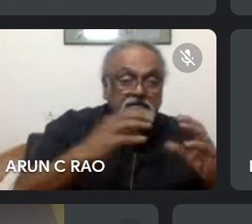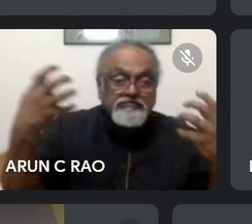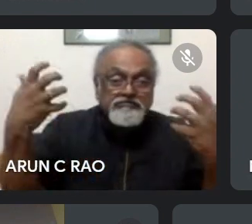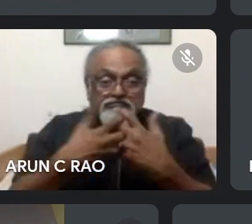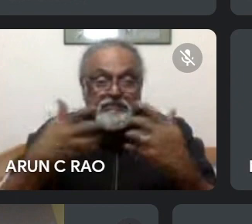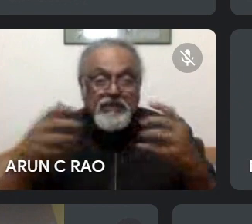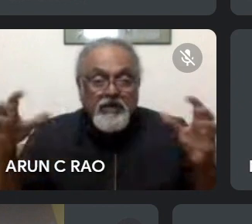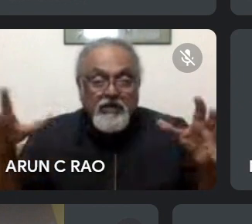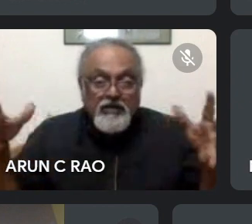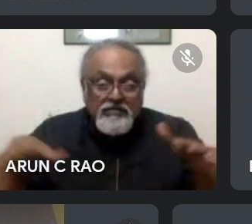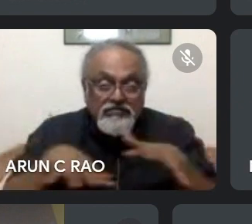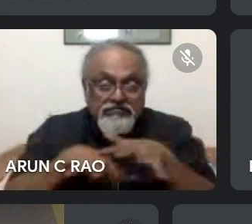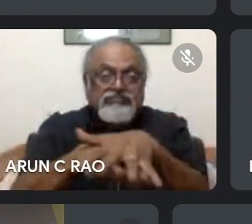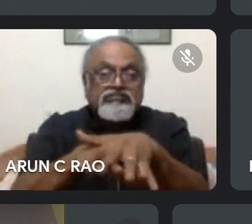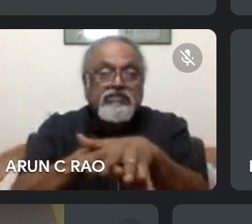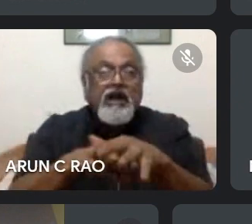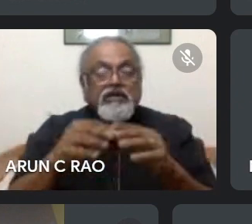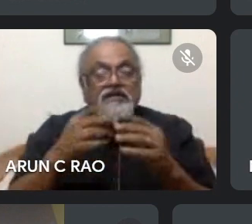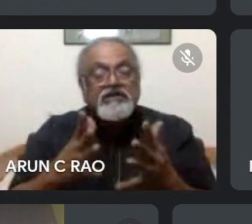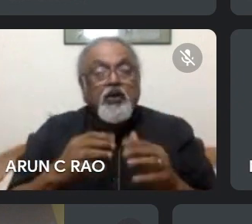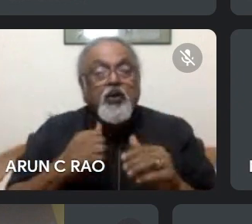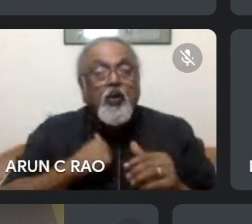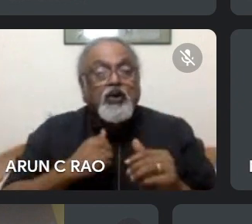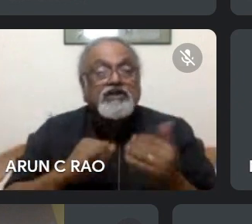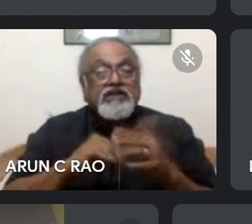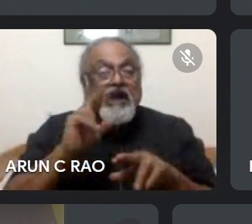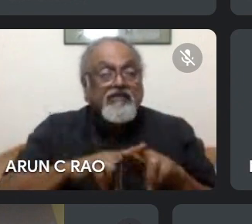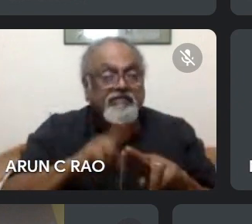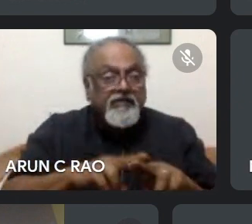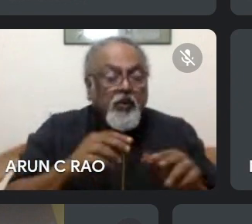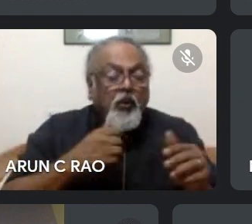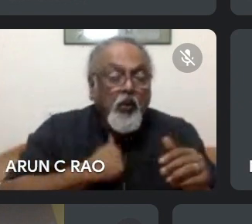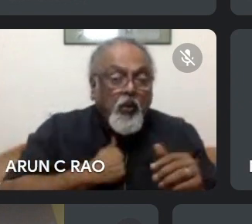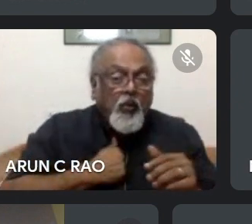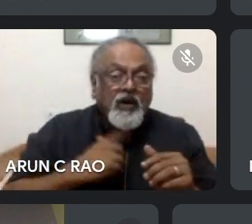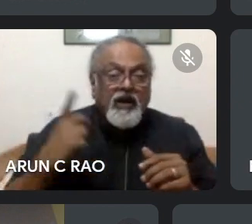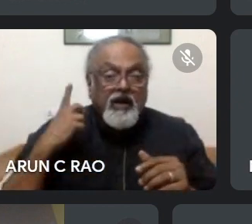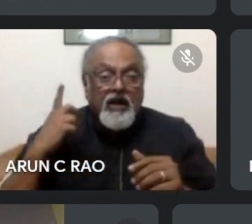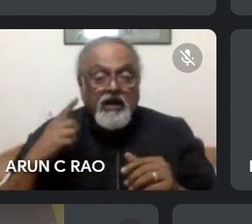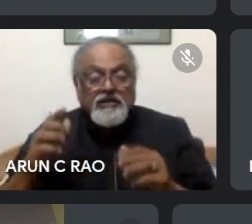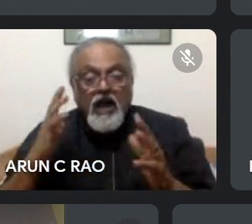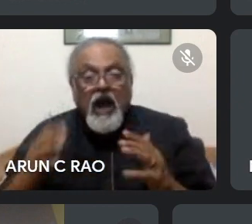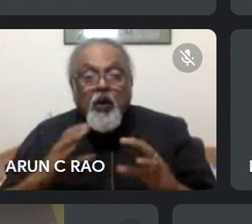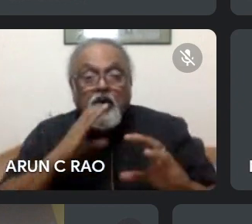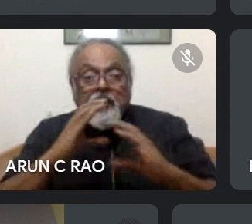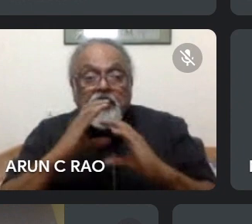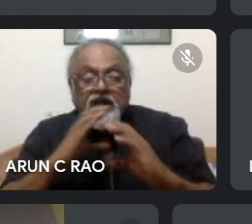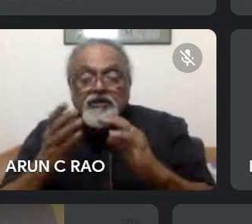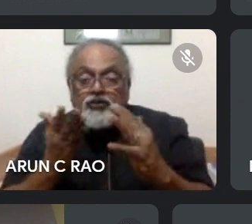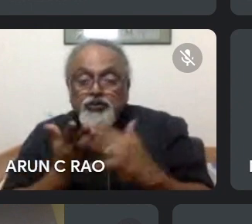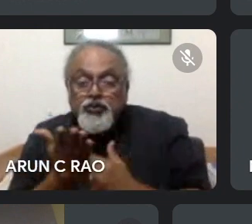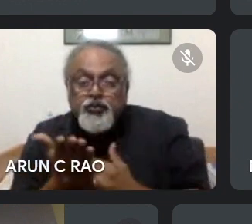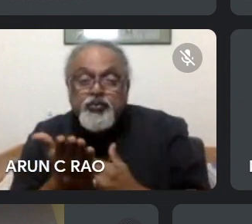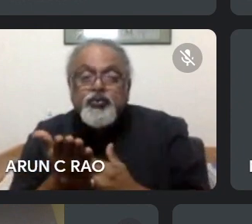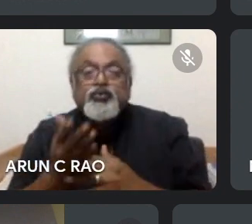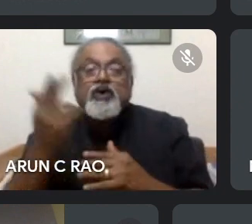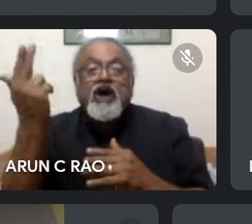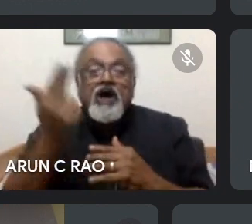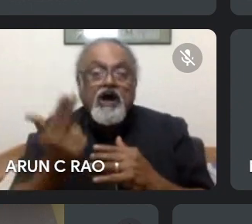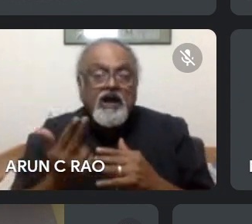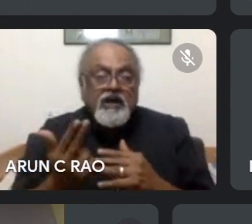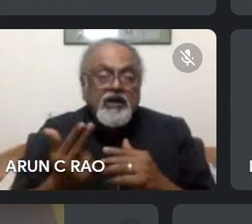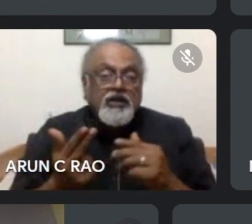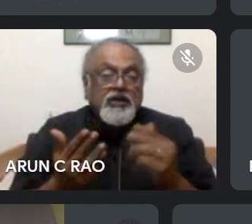our leaders, to sort of give them an overview of how you can communicate better through art. So I've already started talking with